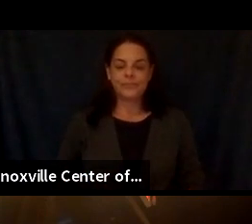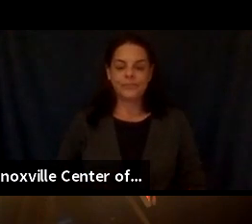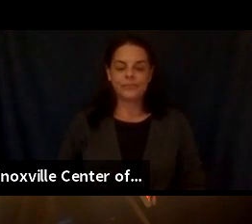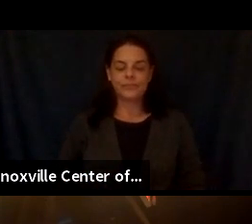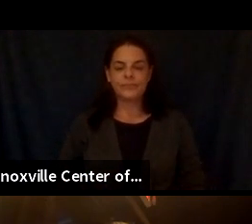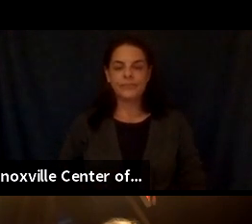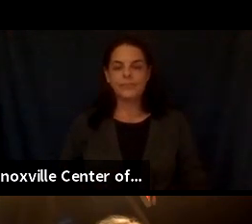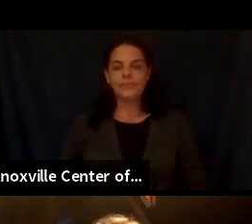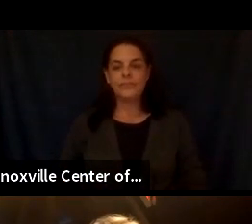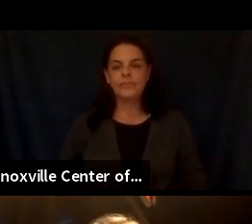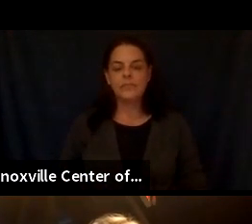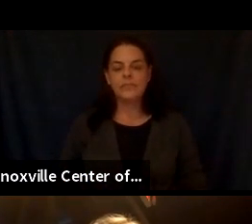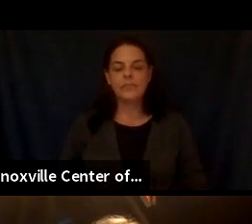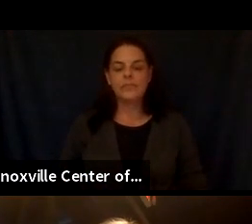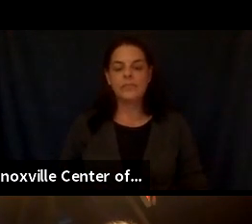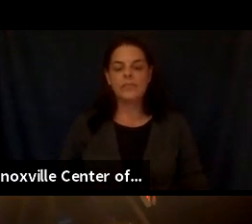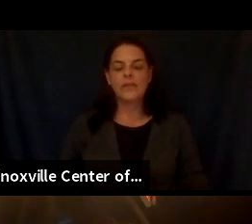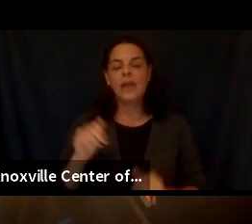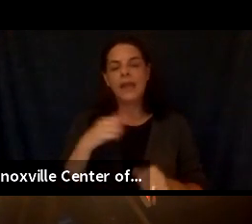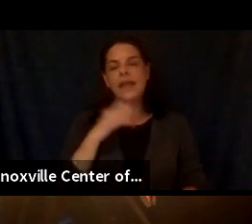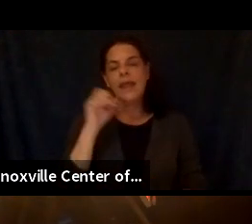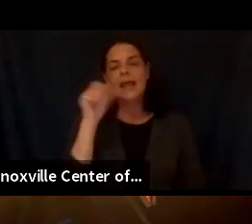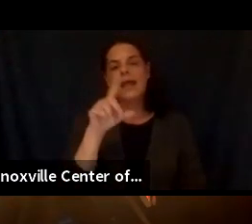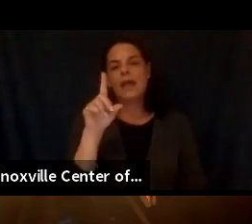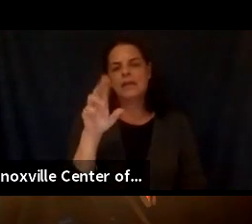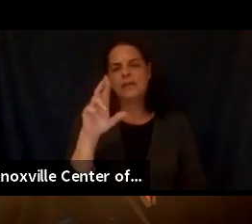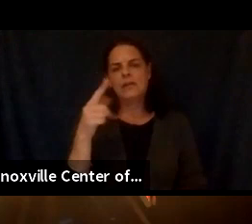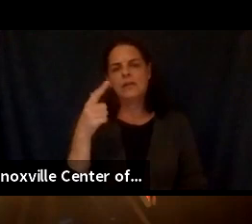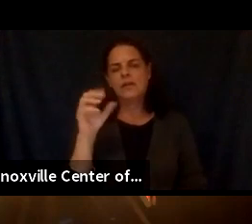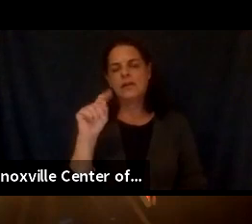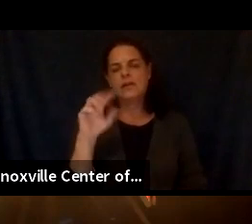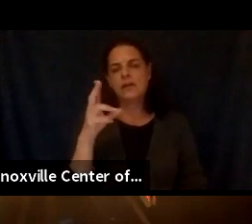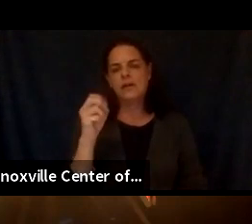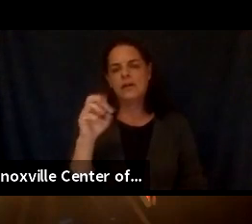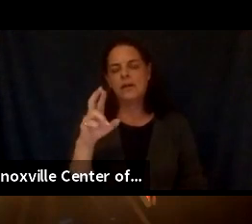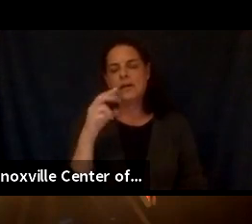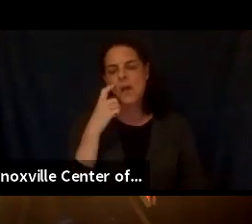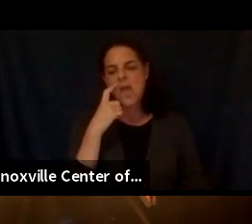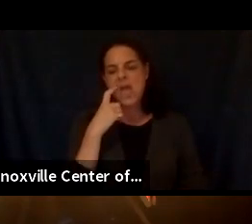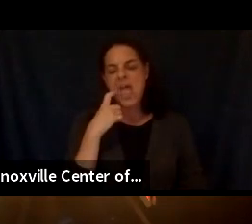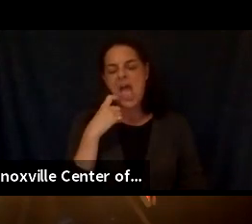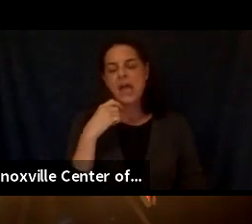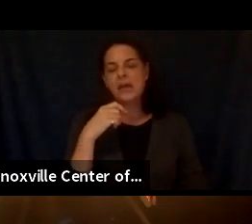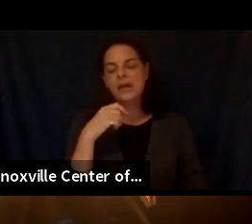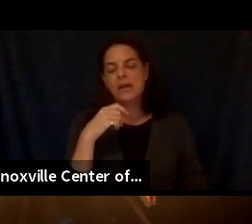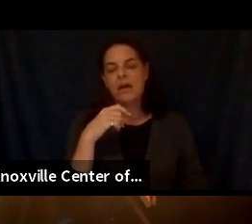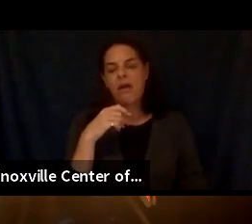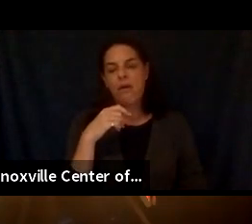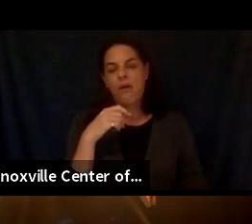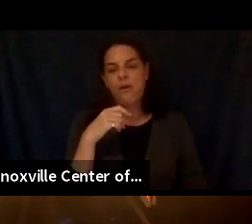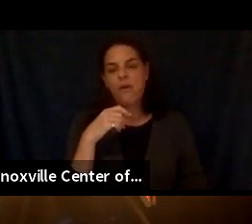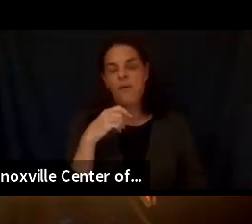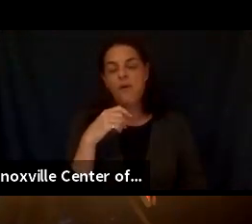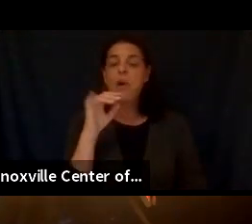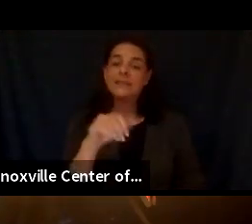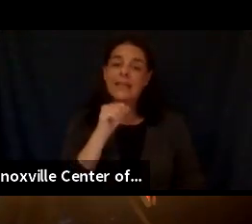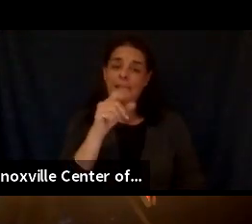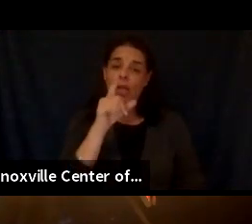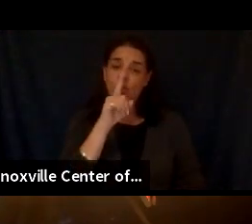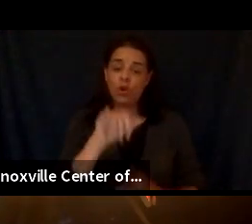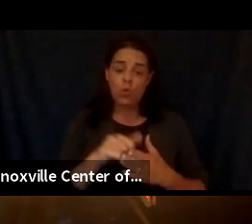So, Mr. Sanders, can I just ask Dr. Gocher? So, bottom line, isn't it true that what we have before